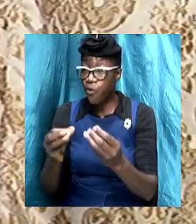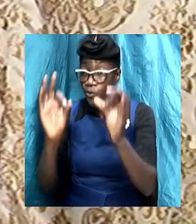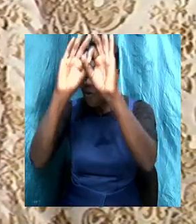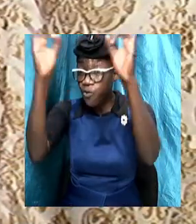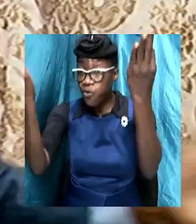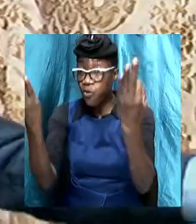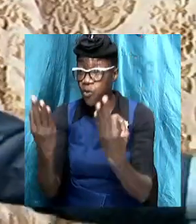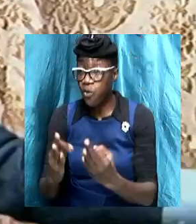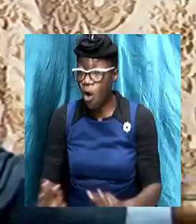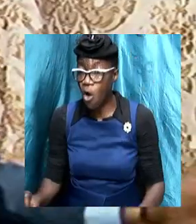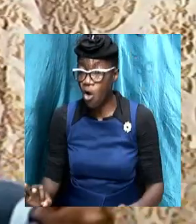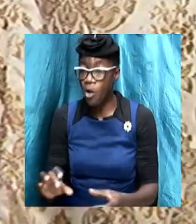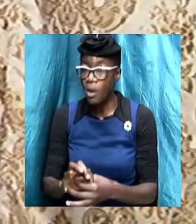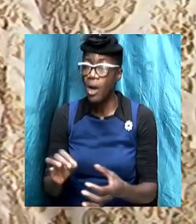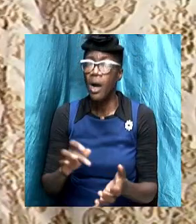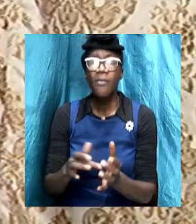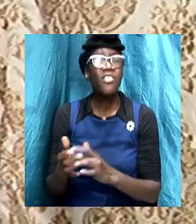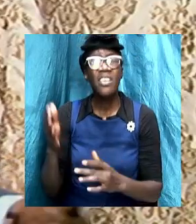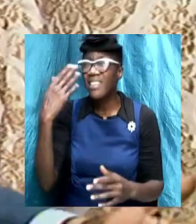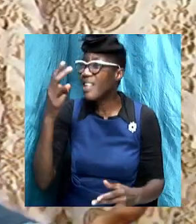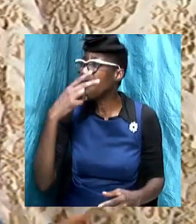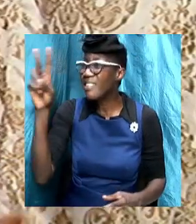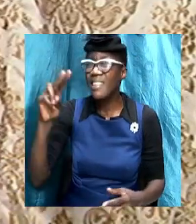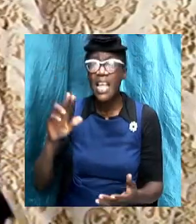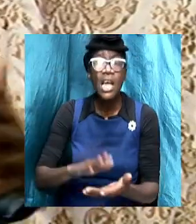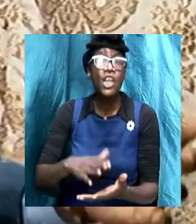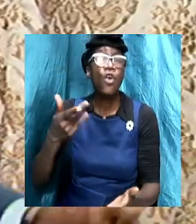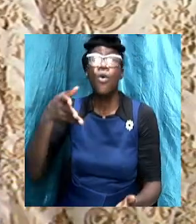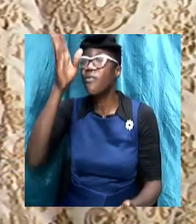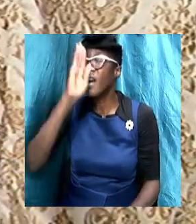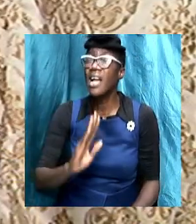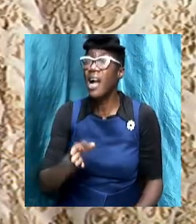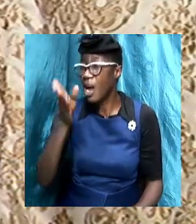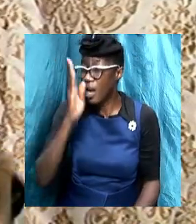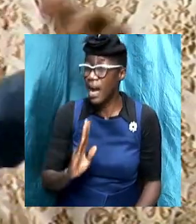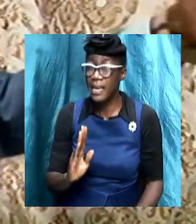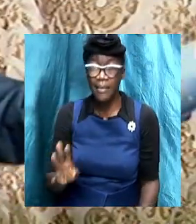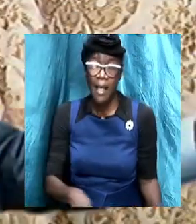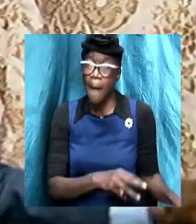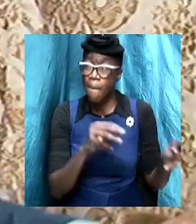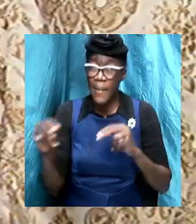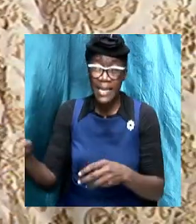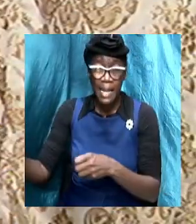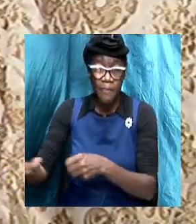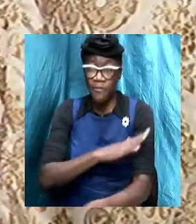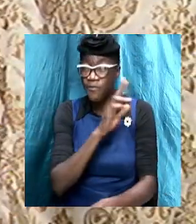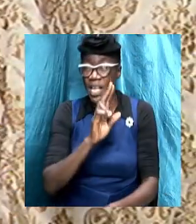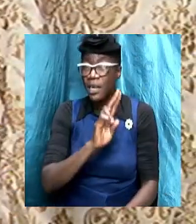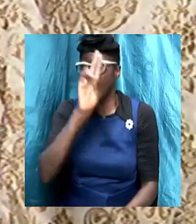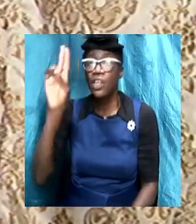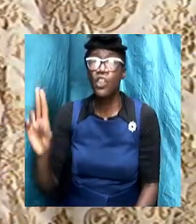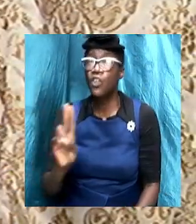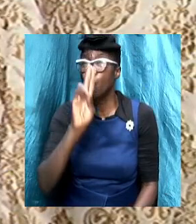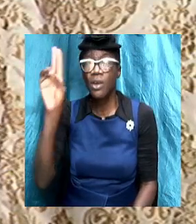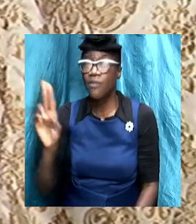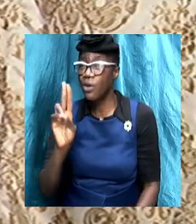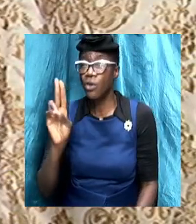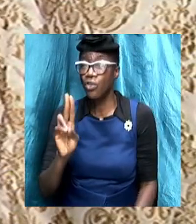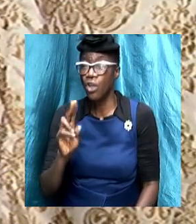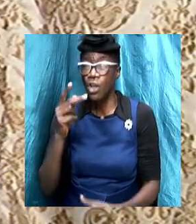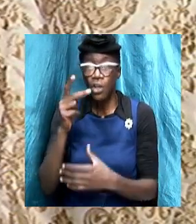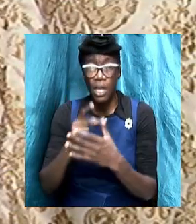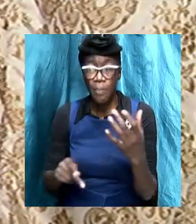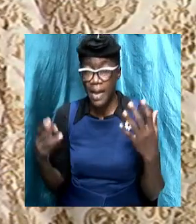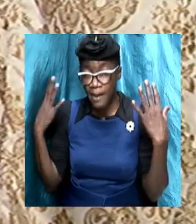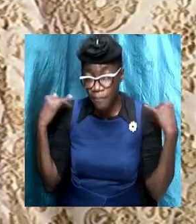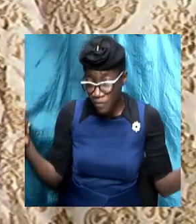of angels. They have never seen the glorified God. God is too magnificent, too mighty. He fills the universe to the point where angels can't